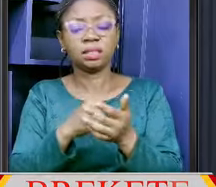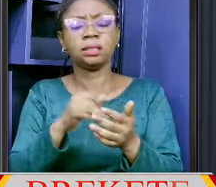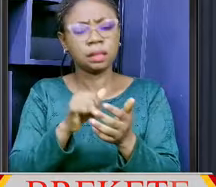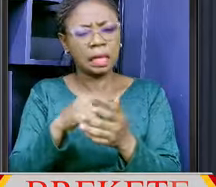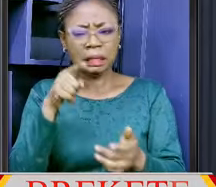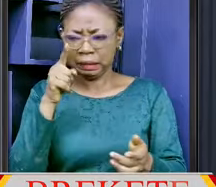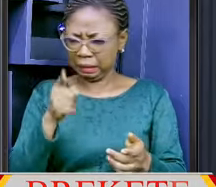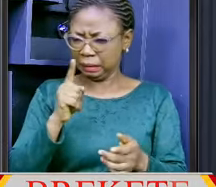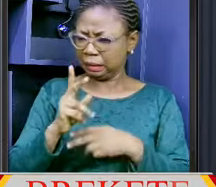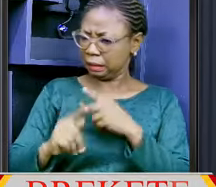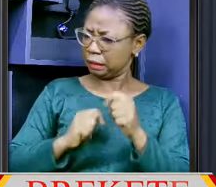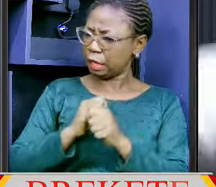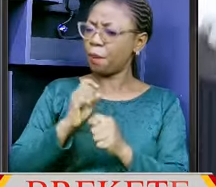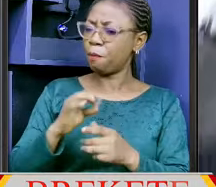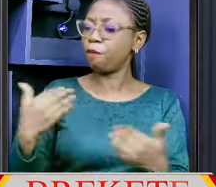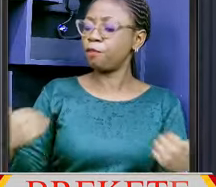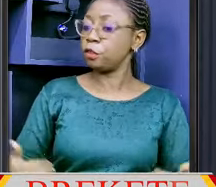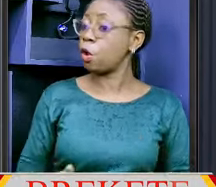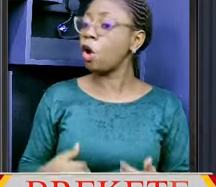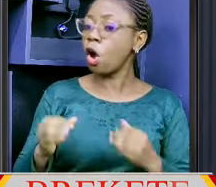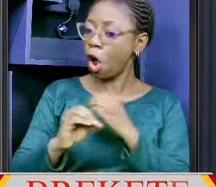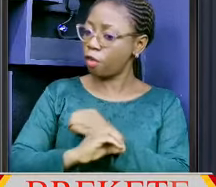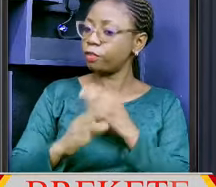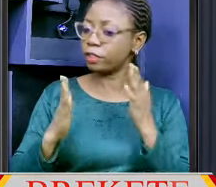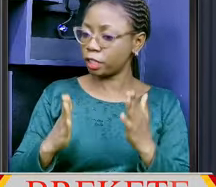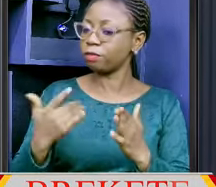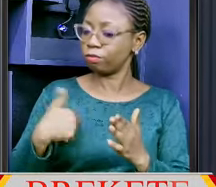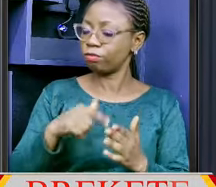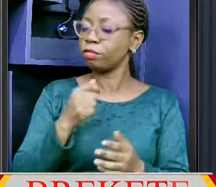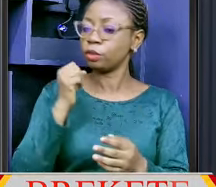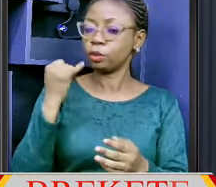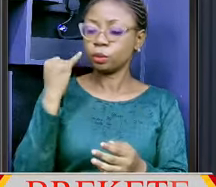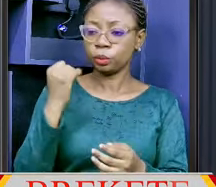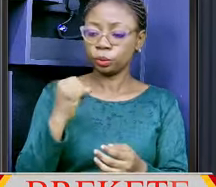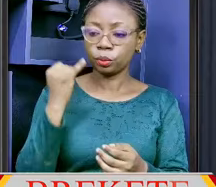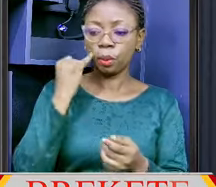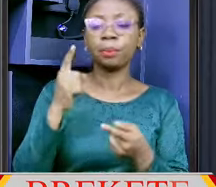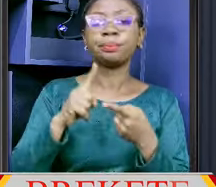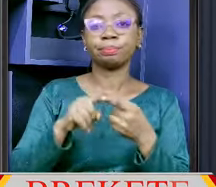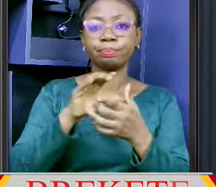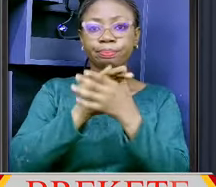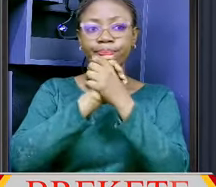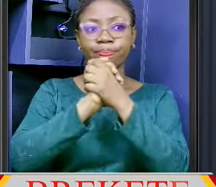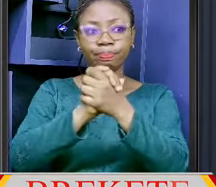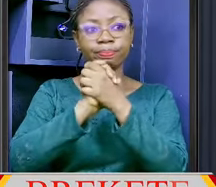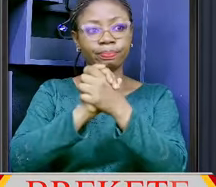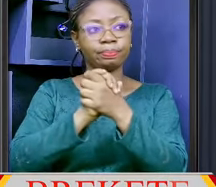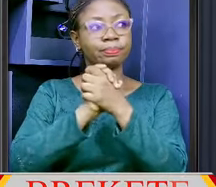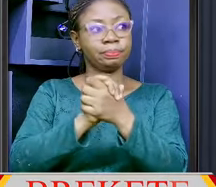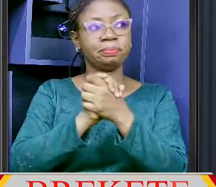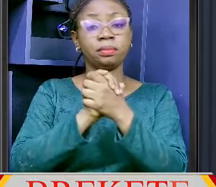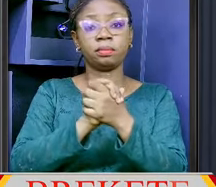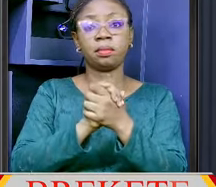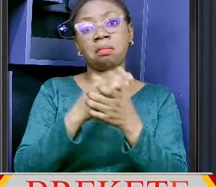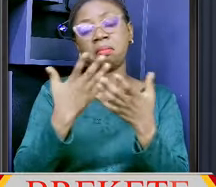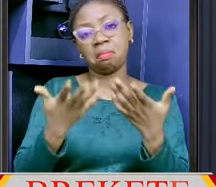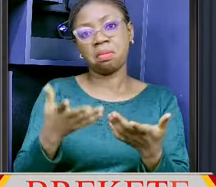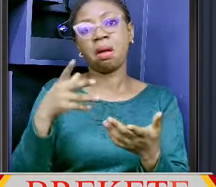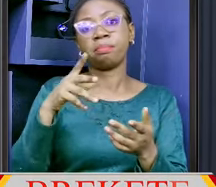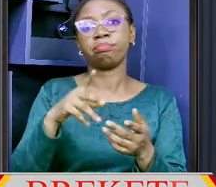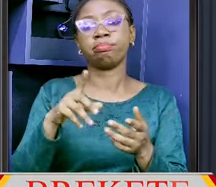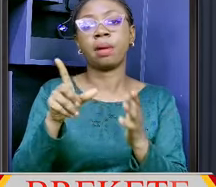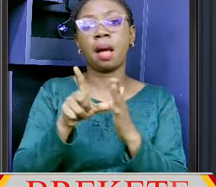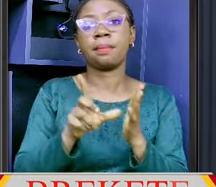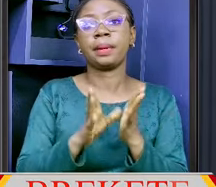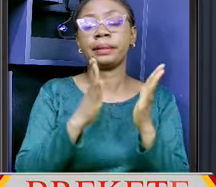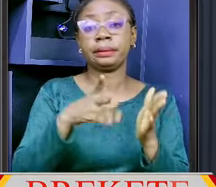kind young officer deserve commendation. Waiting be this. Oh, barrister. Pamela go there for court by now. Make I